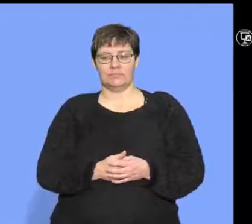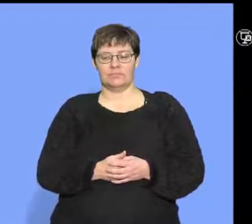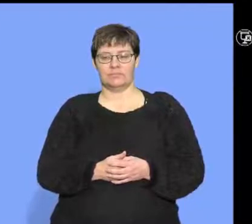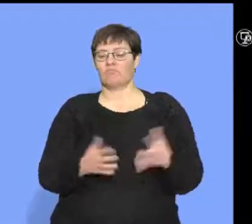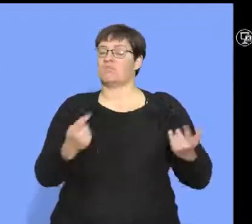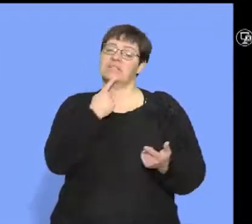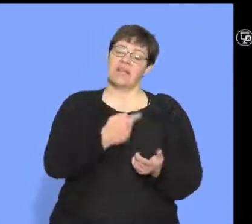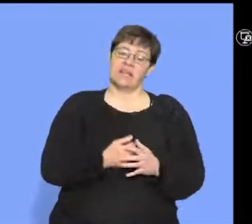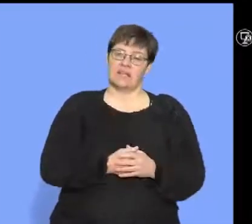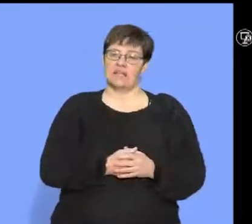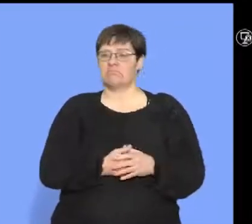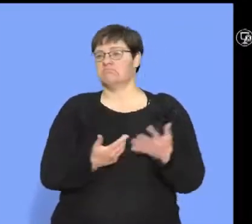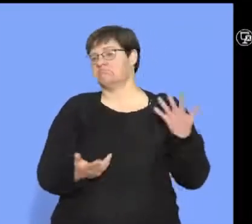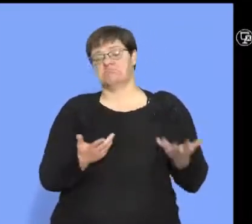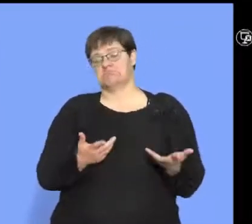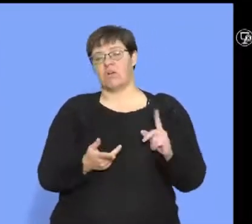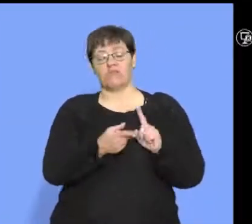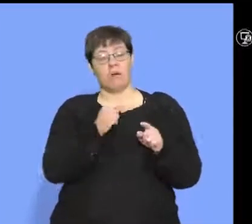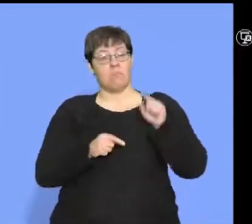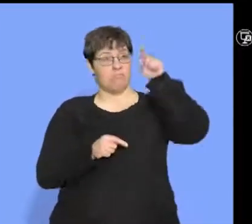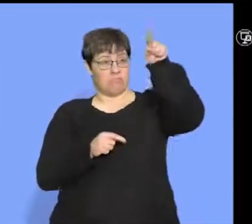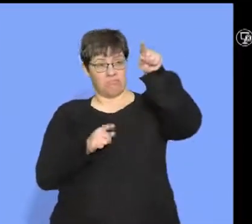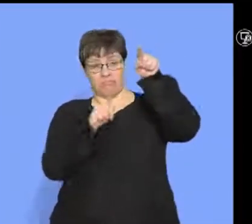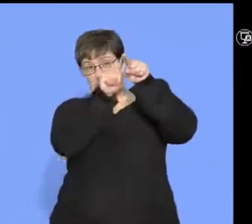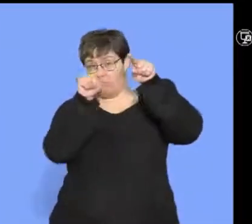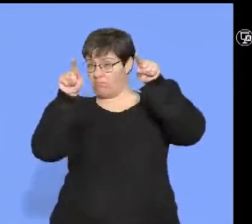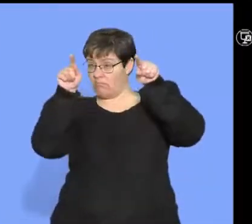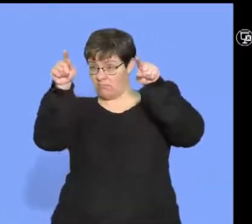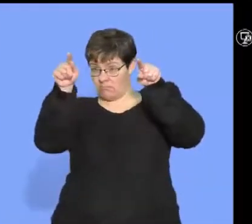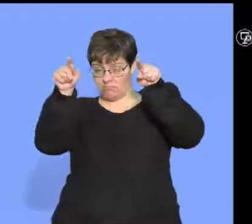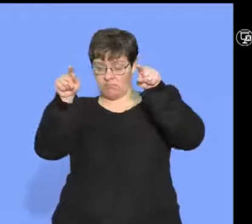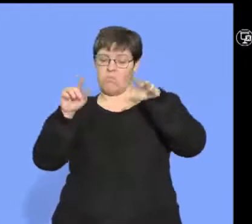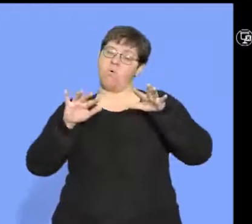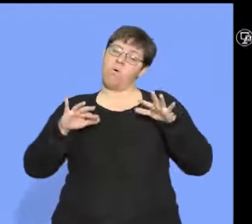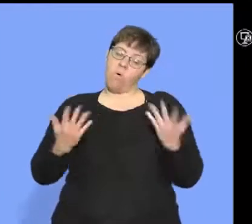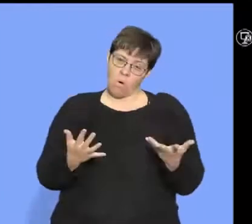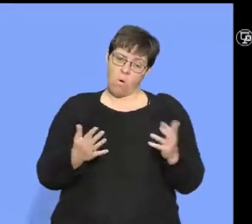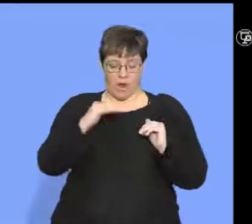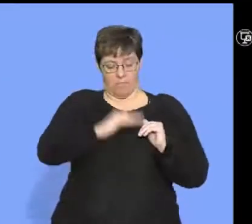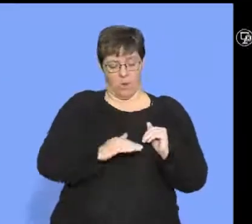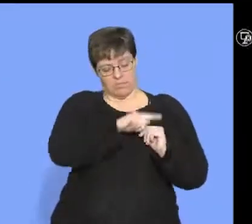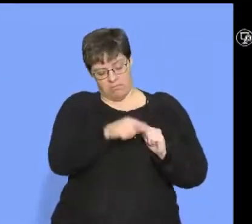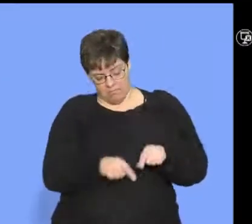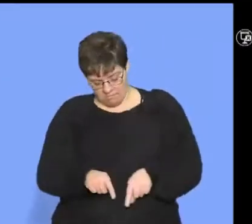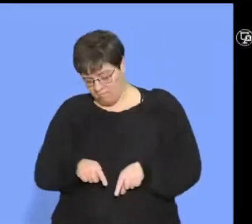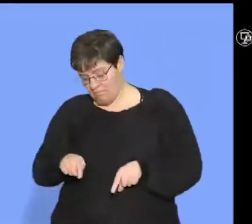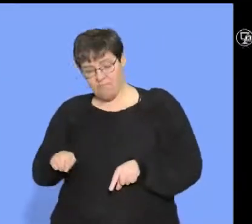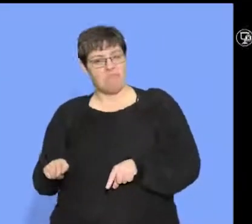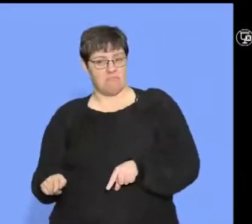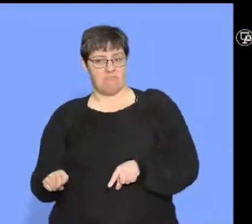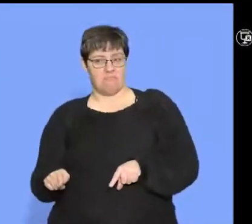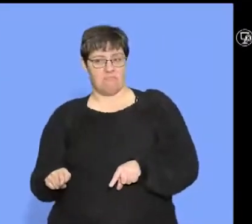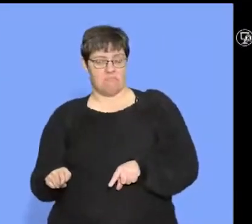We often say this could be from crest to consecutive crest, or